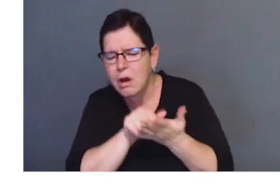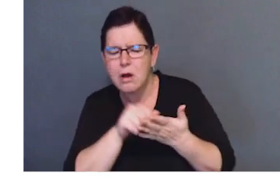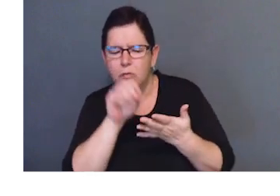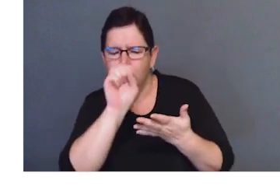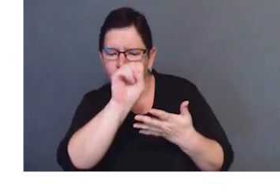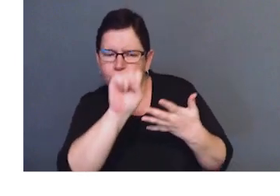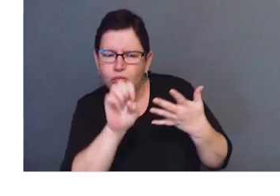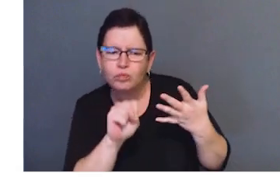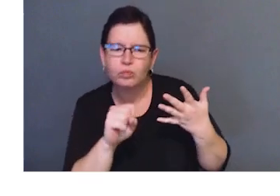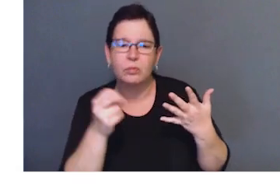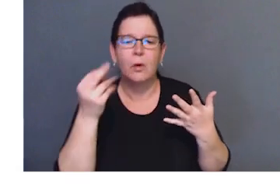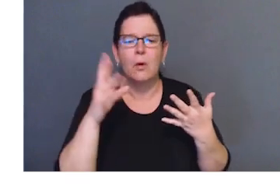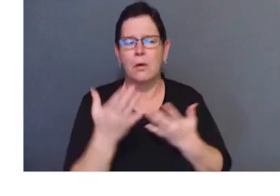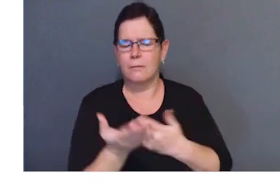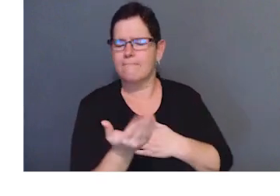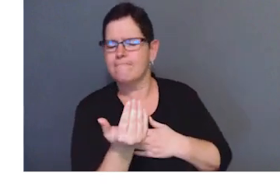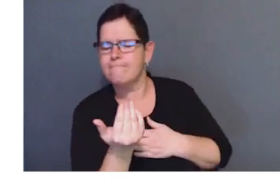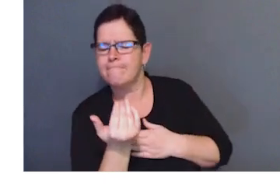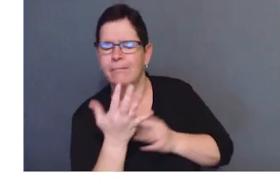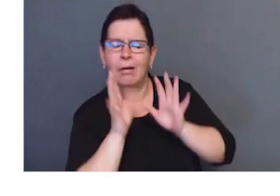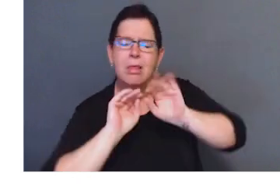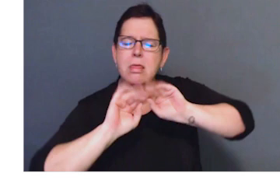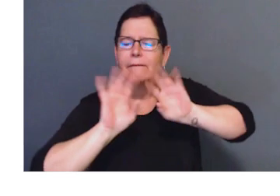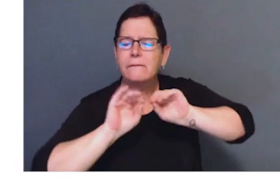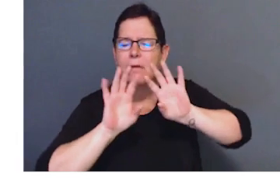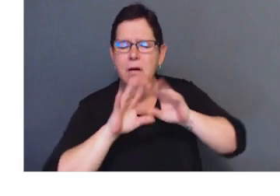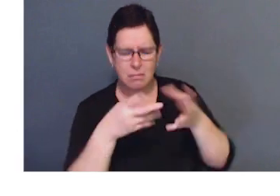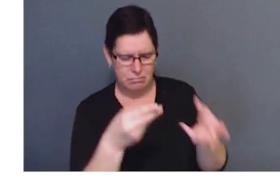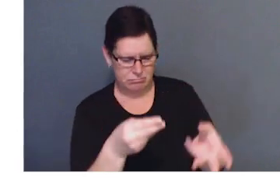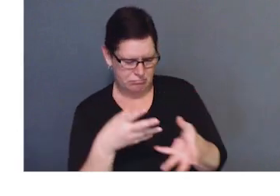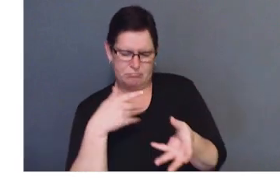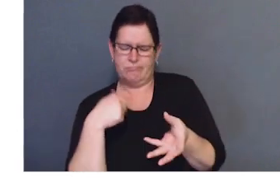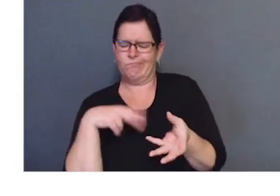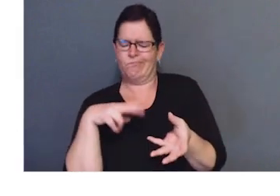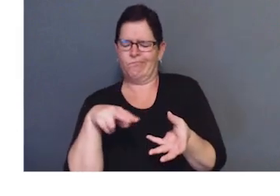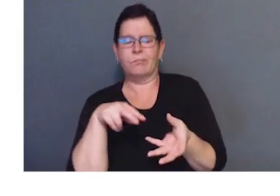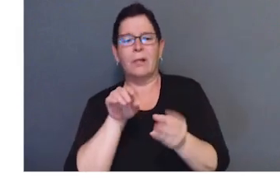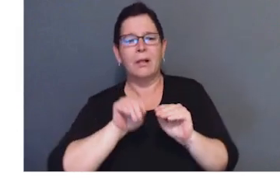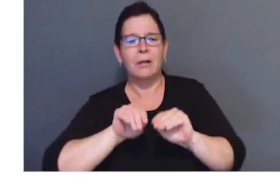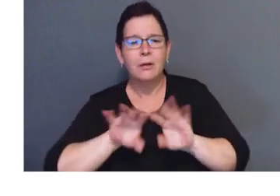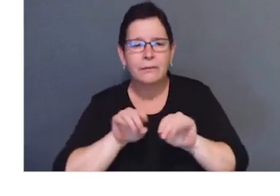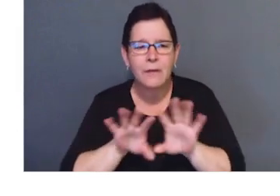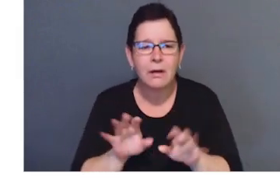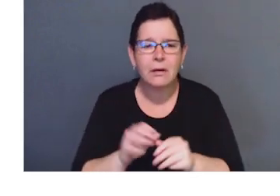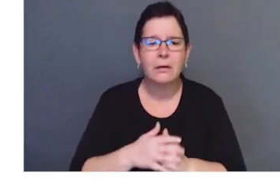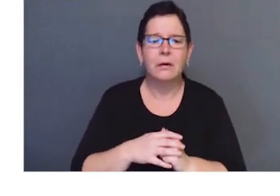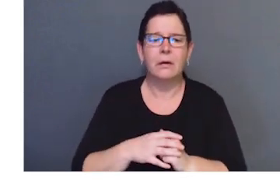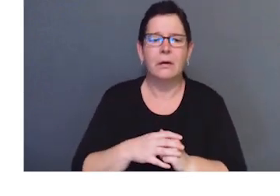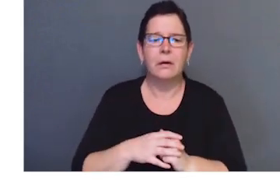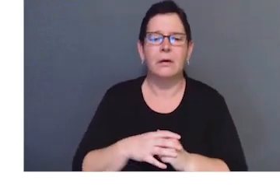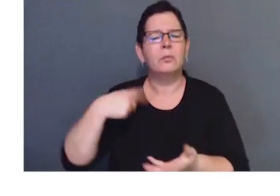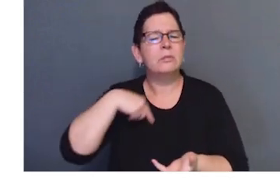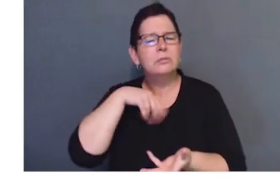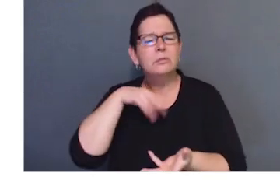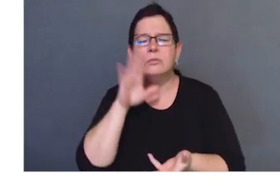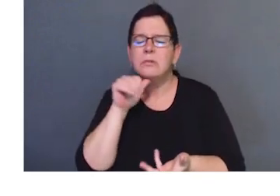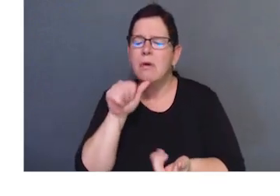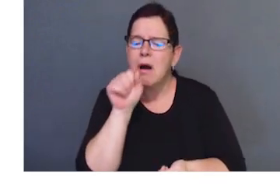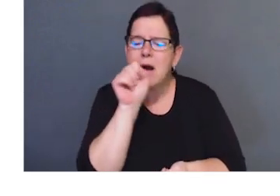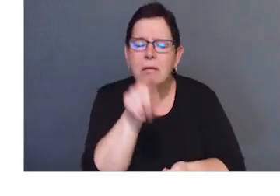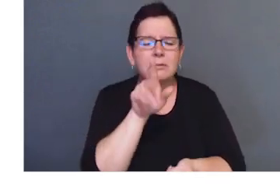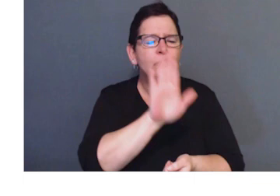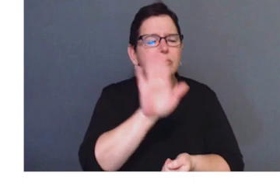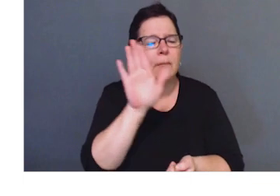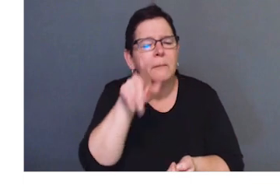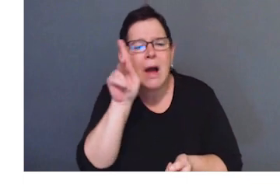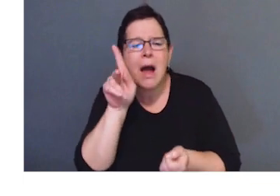with us. We will not ask you for your bank account number, credit card number, or passport numbers, or use